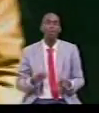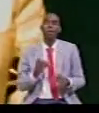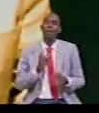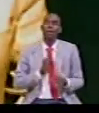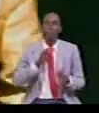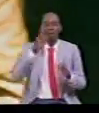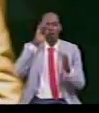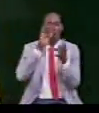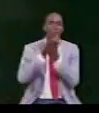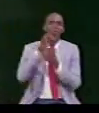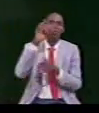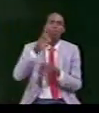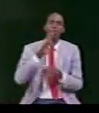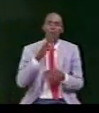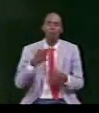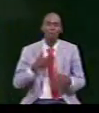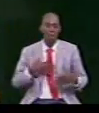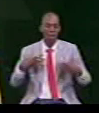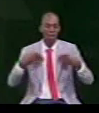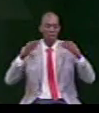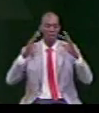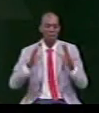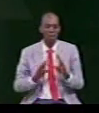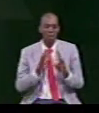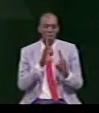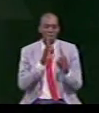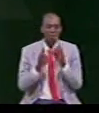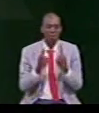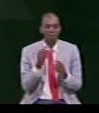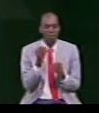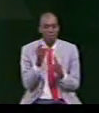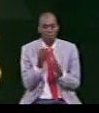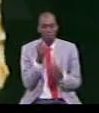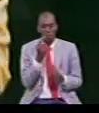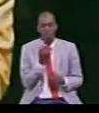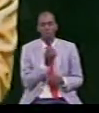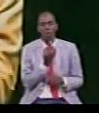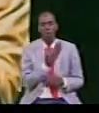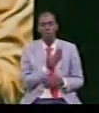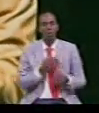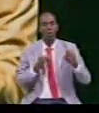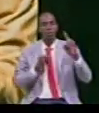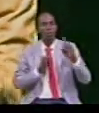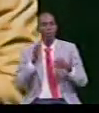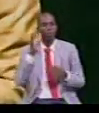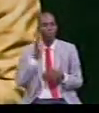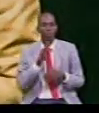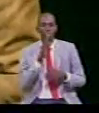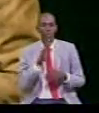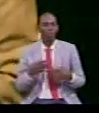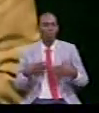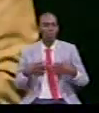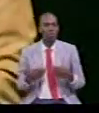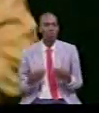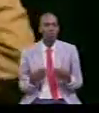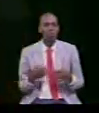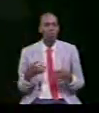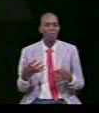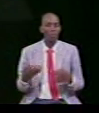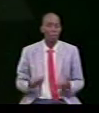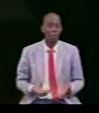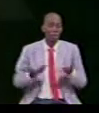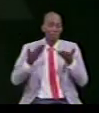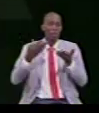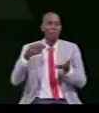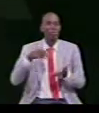you are my healer. Speak the word only, and I will be healed. Arise, take up thy bed.